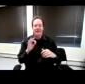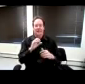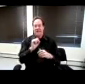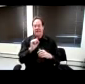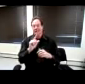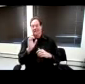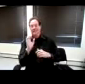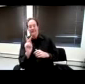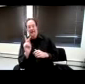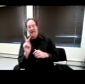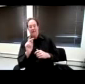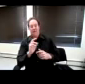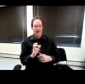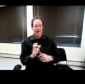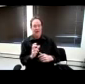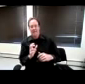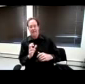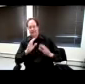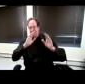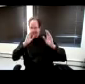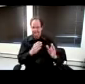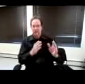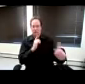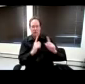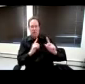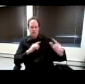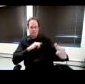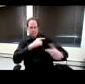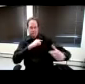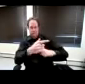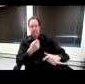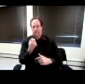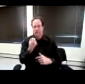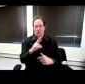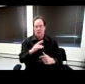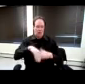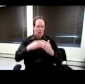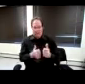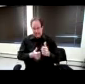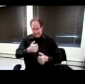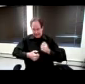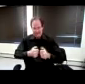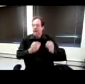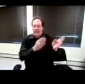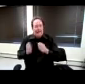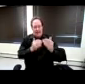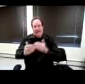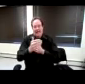to talking to one another, or you're all going to text each other. Just have a plan.